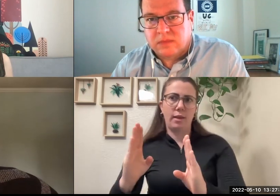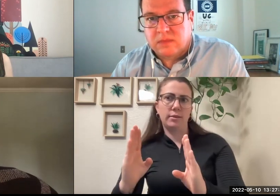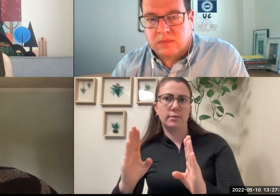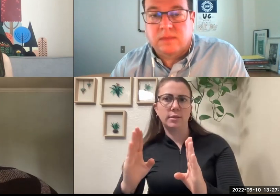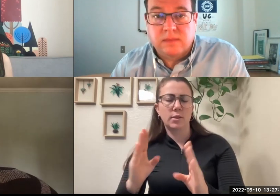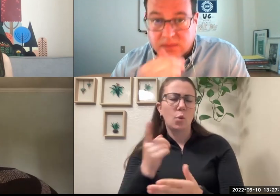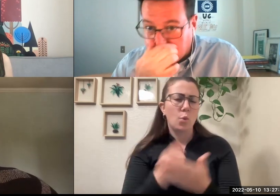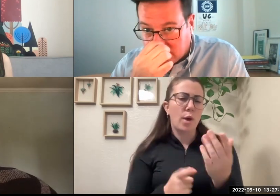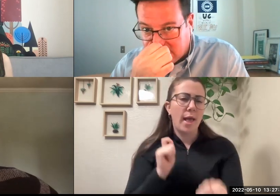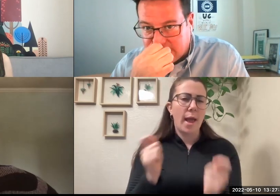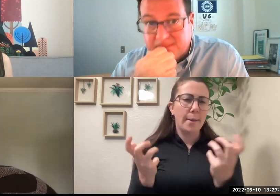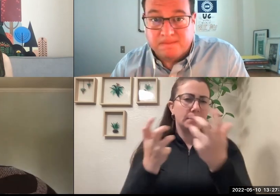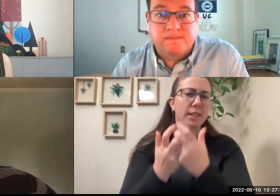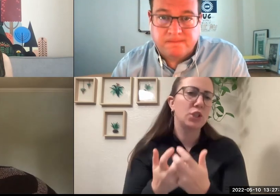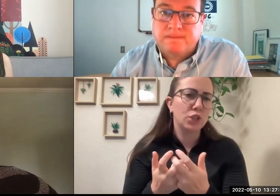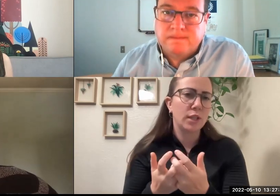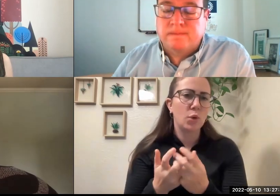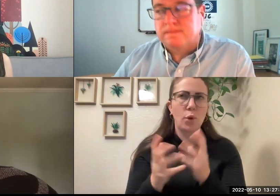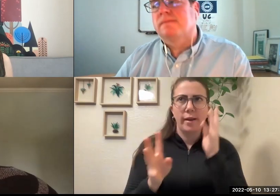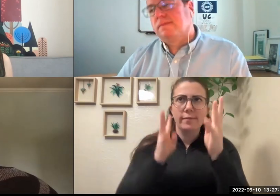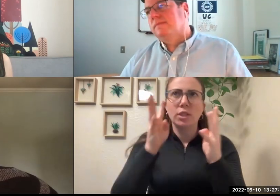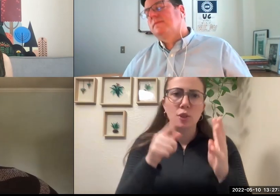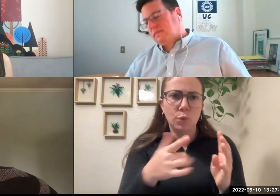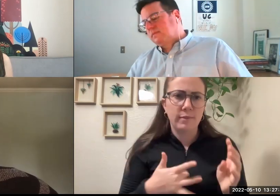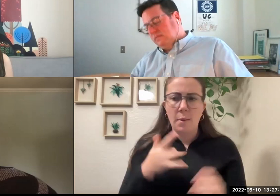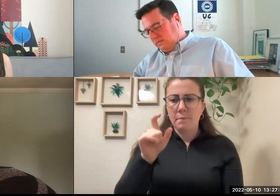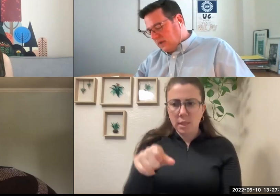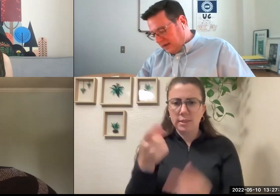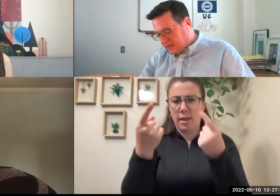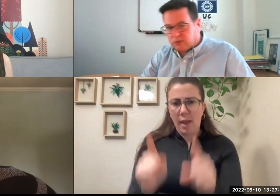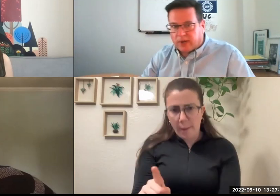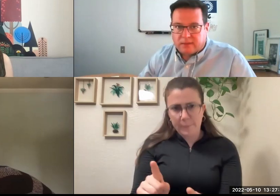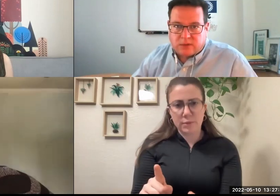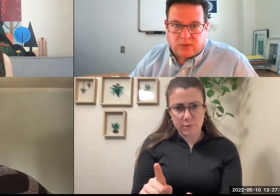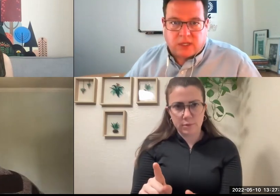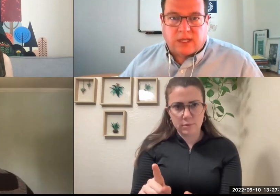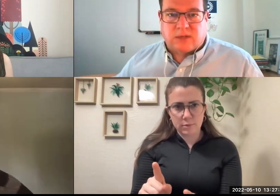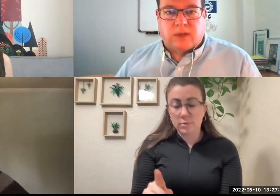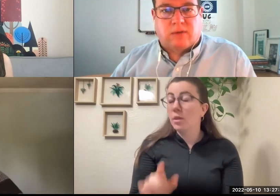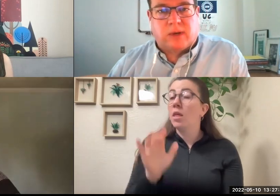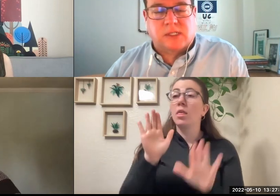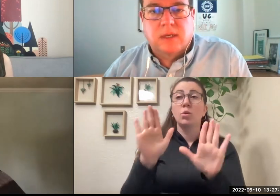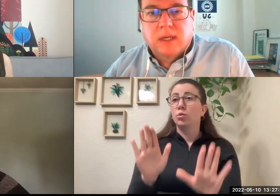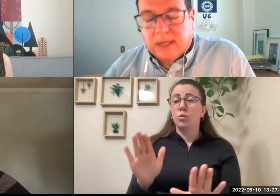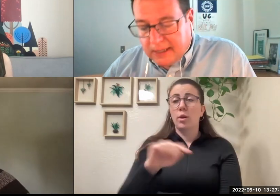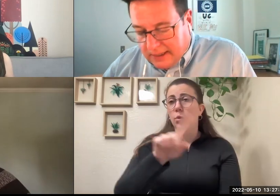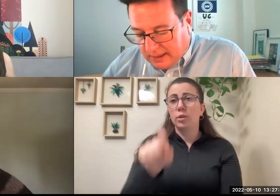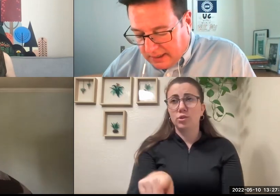adaptation and innovation do you think needs to happen in order to revitalize the labor movement? Yeah, that's great. That's a really great